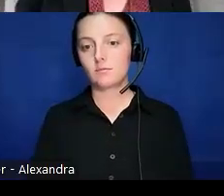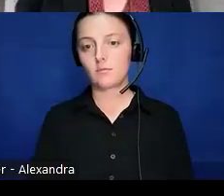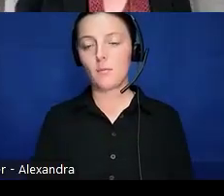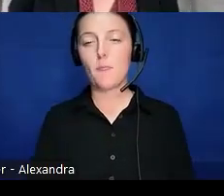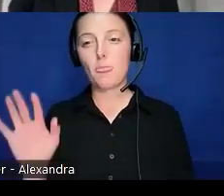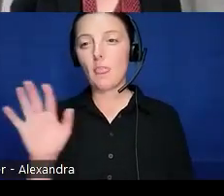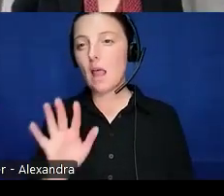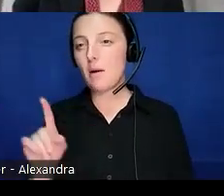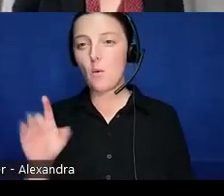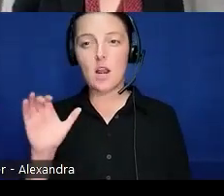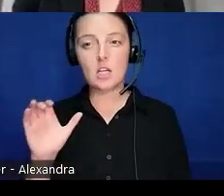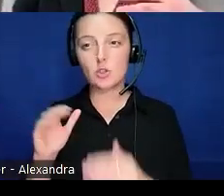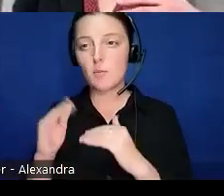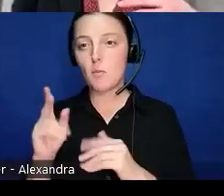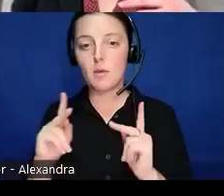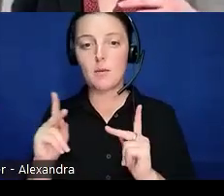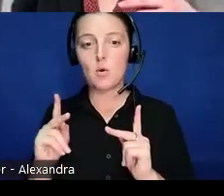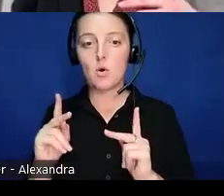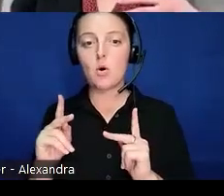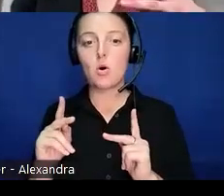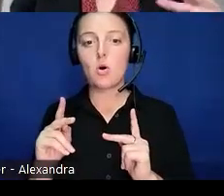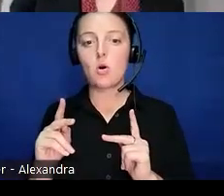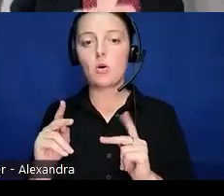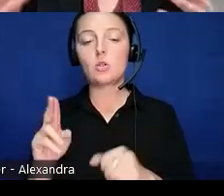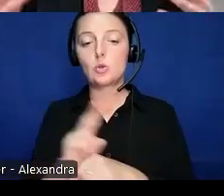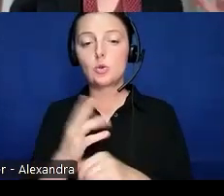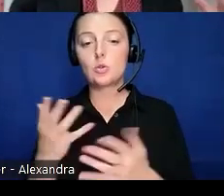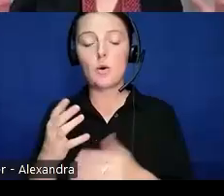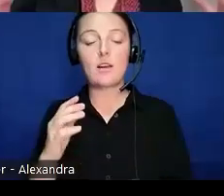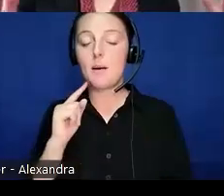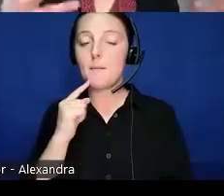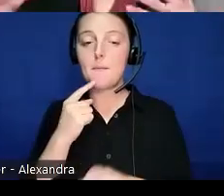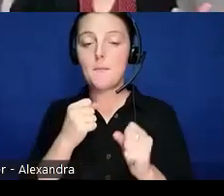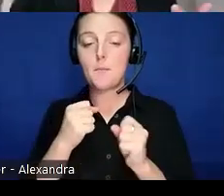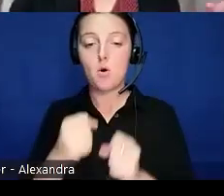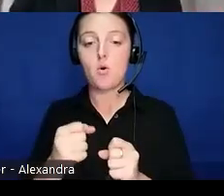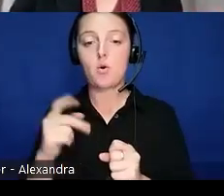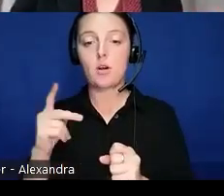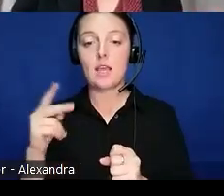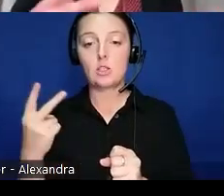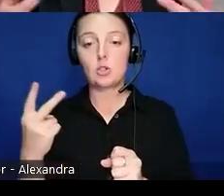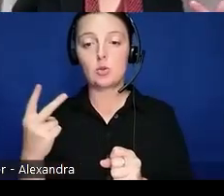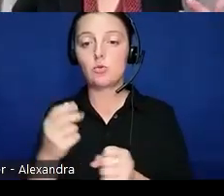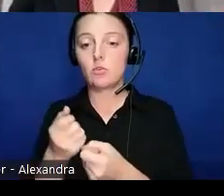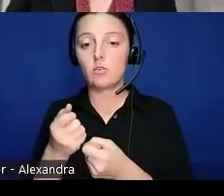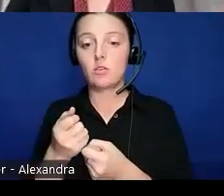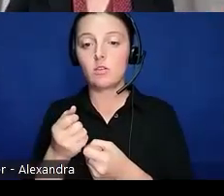of K2, which is synthetic cannabinoids, and that caused these like severe overdoses, not like an opioid overdose,